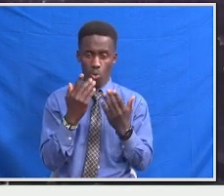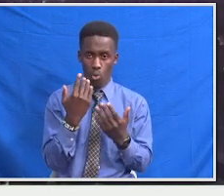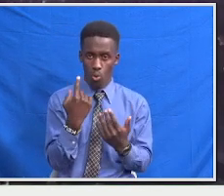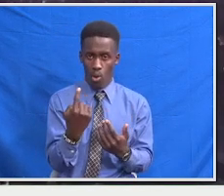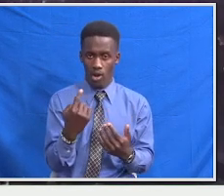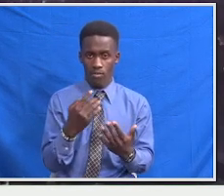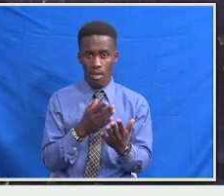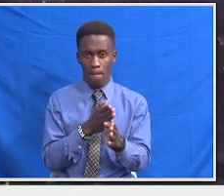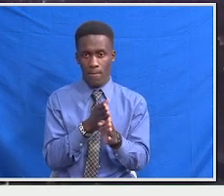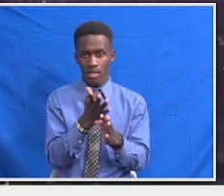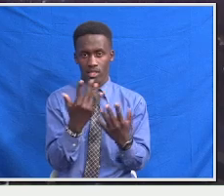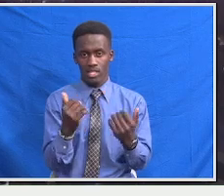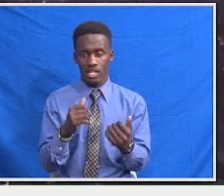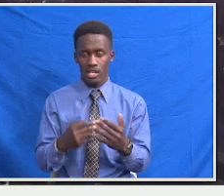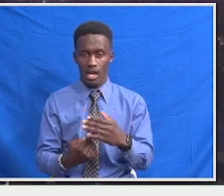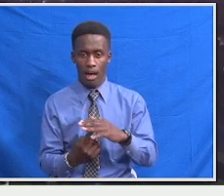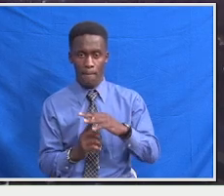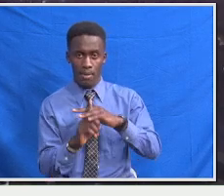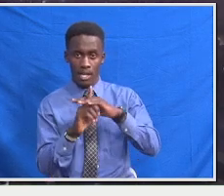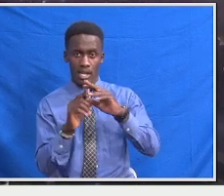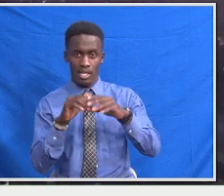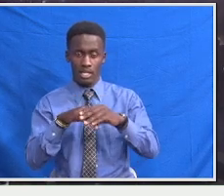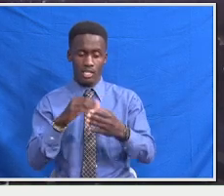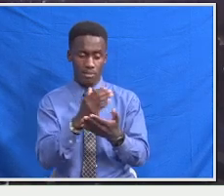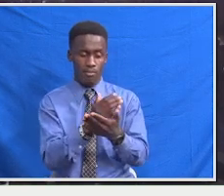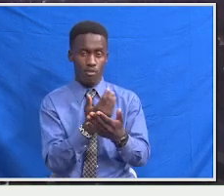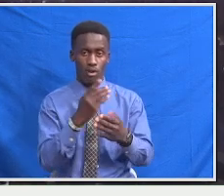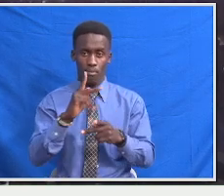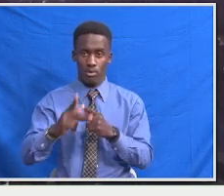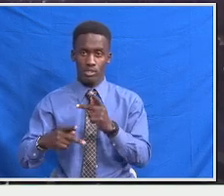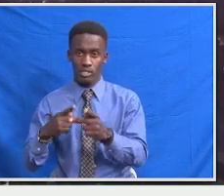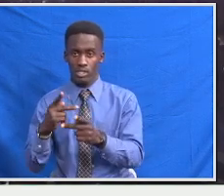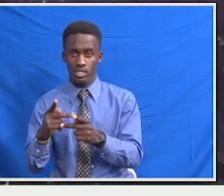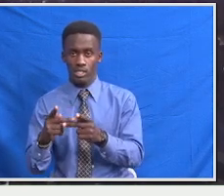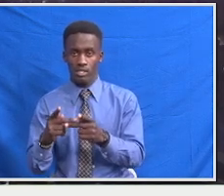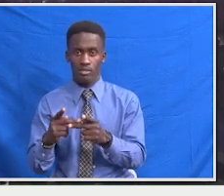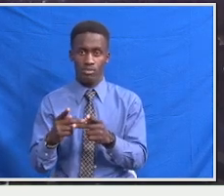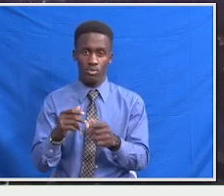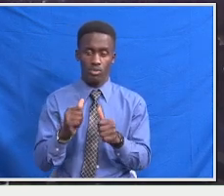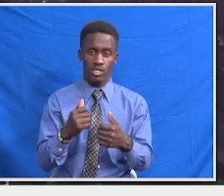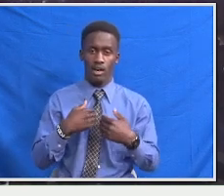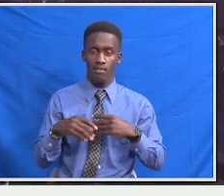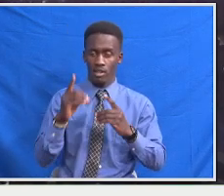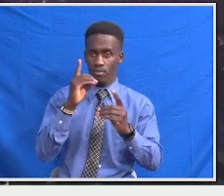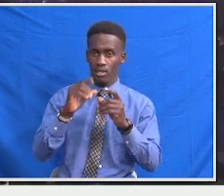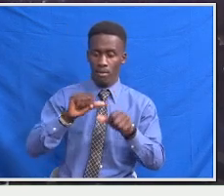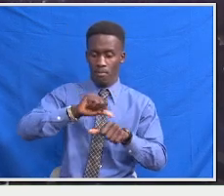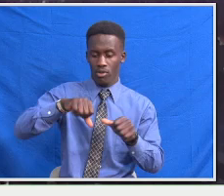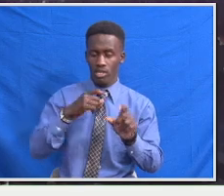emerged in this impeachment process. If you've been watching, no doubt you've heard conversation and debate around this, the question